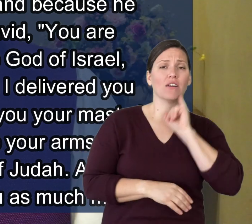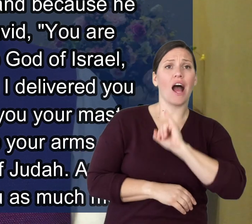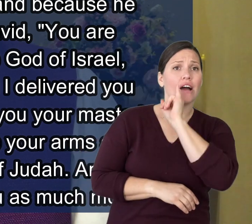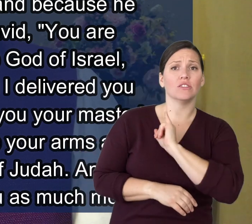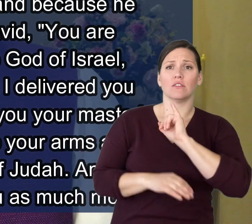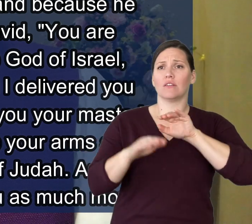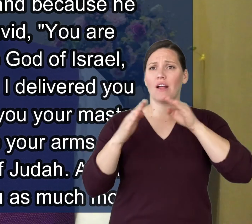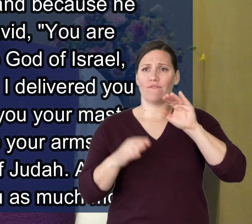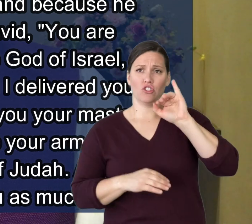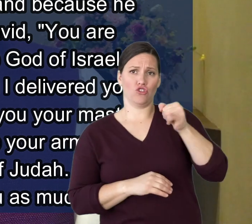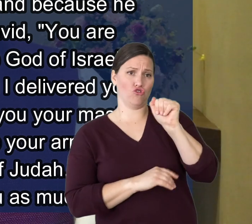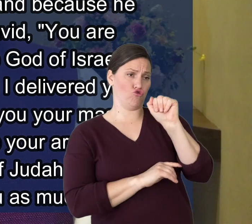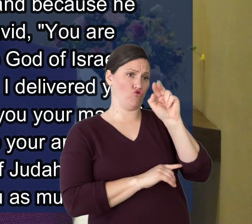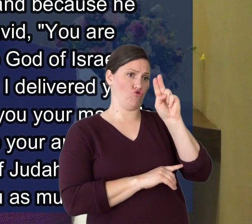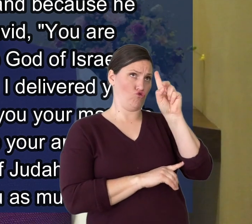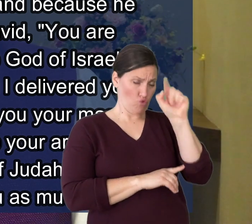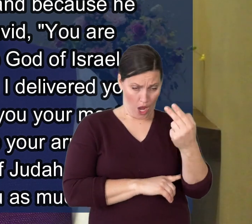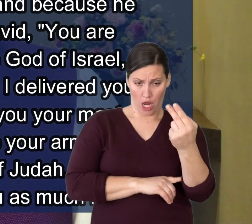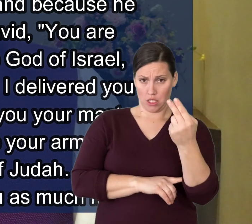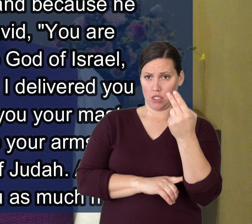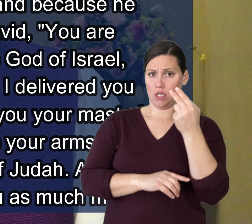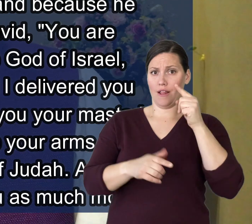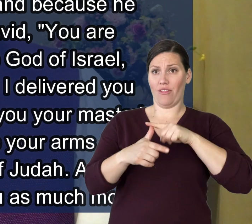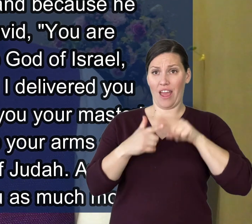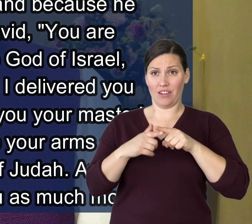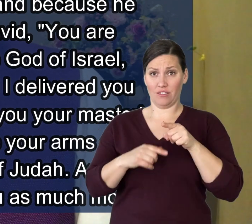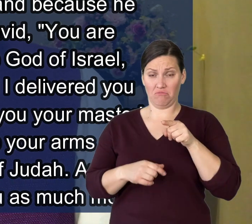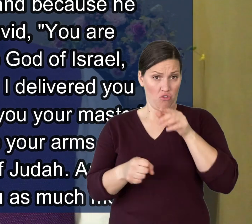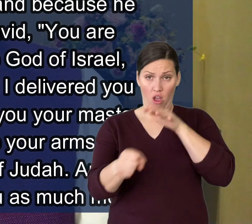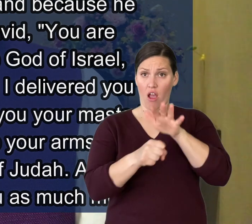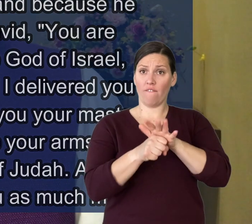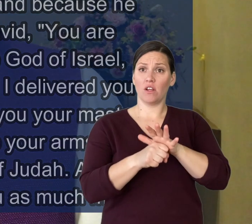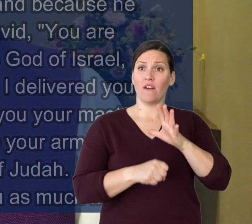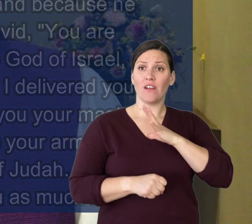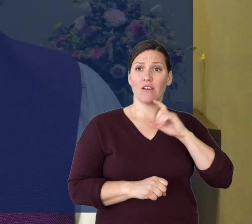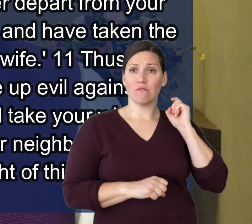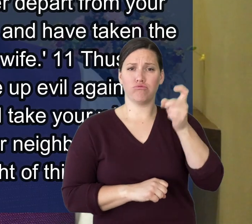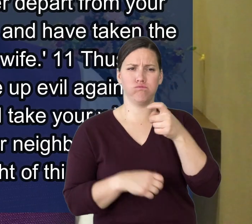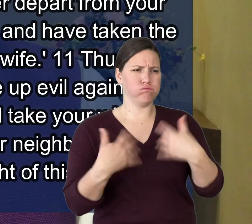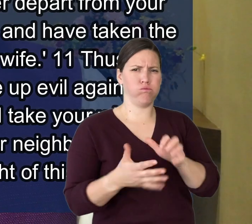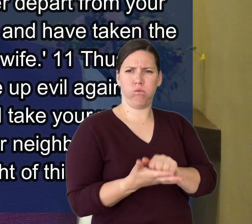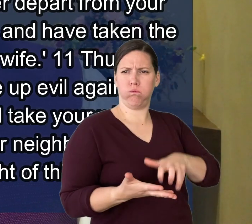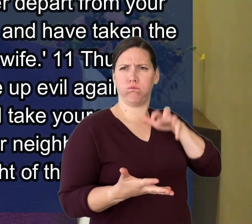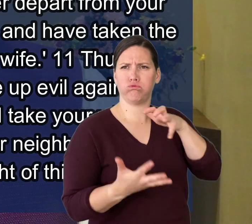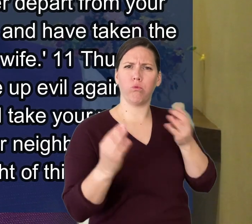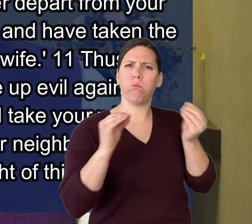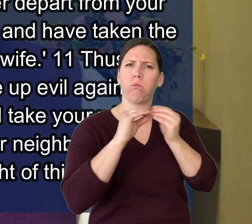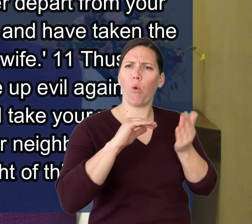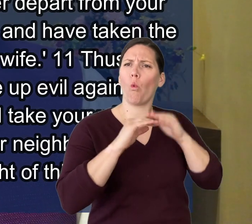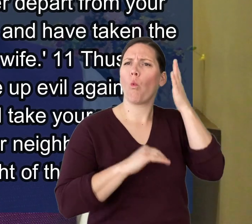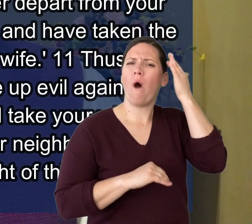Judah. And if this were too little, I would add to you much more. Why have